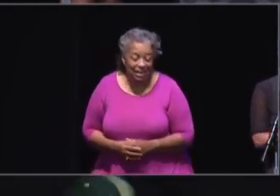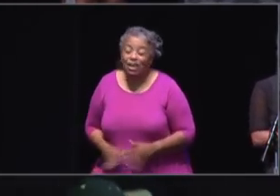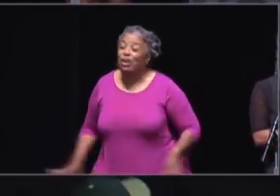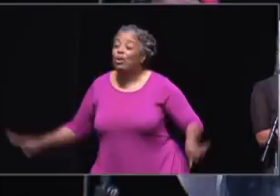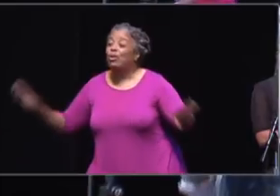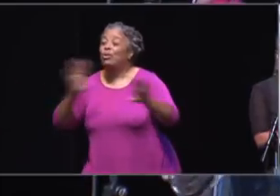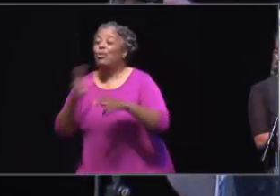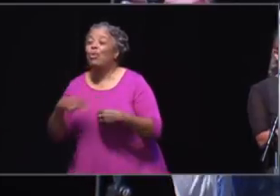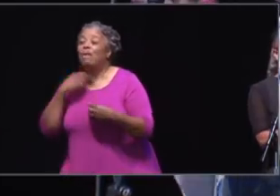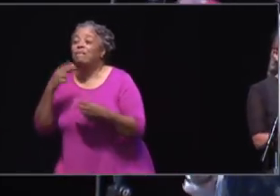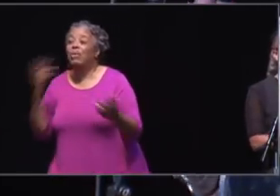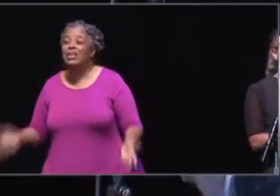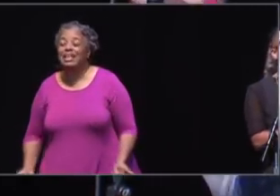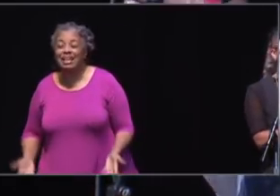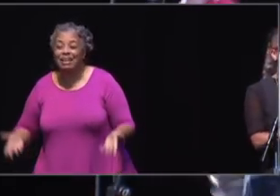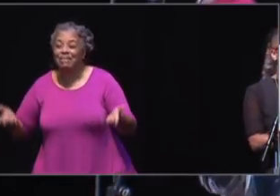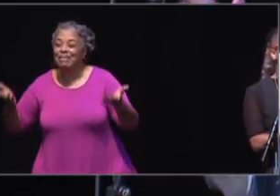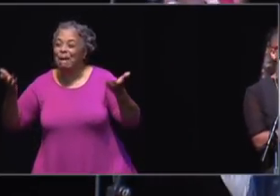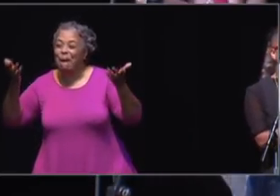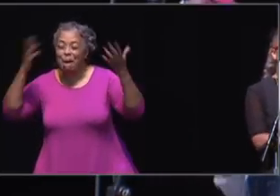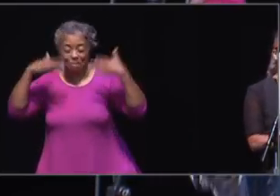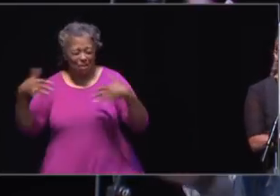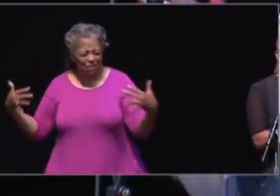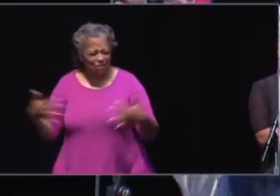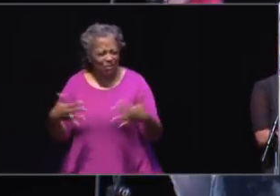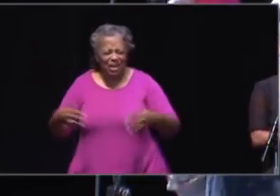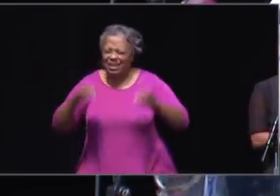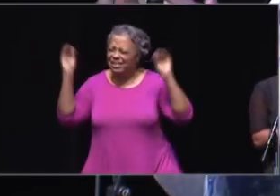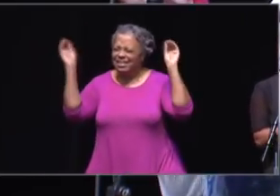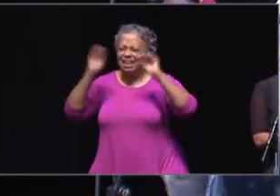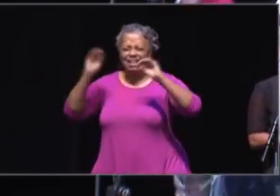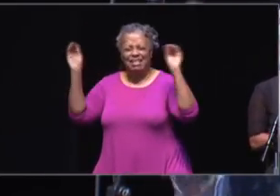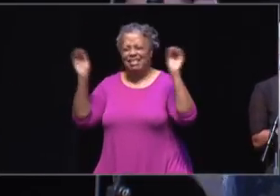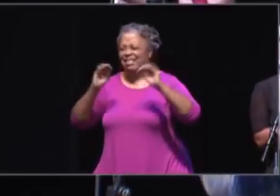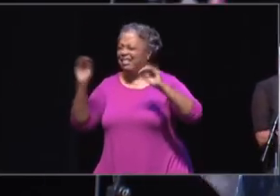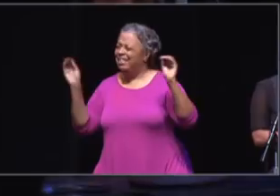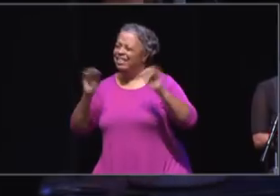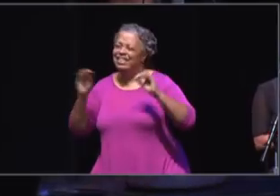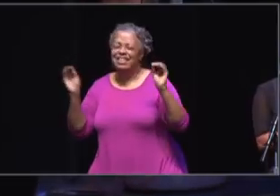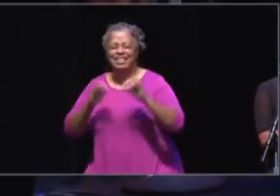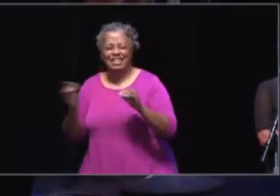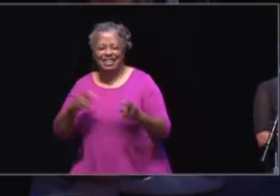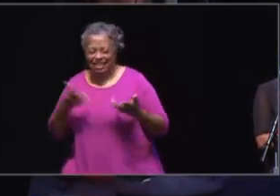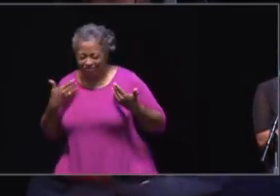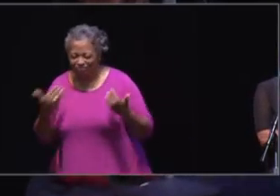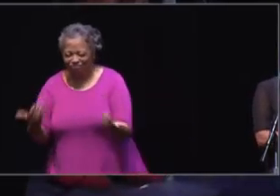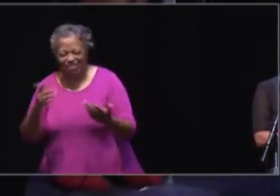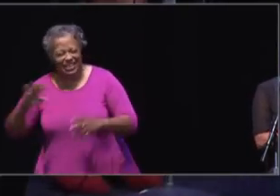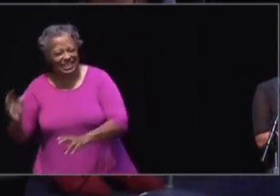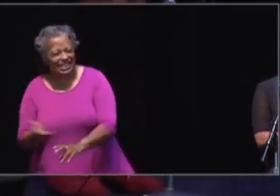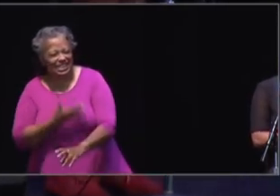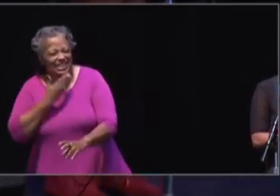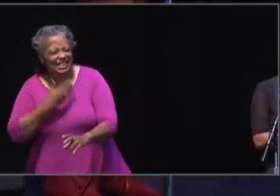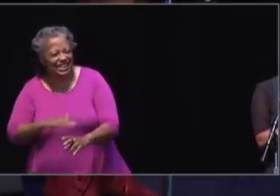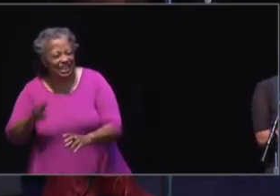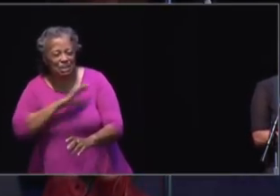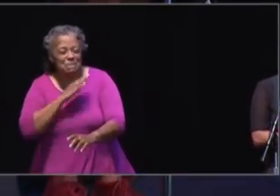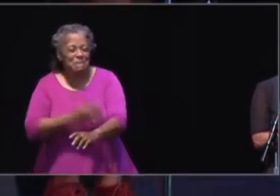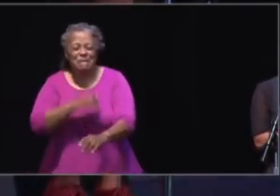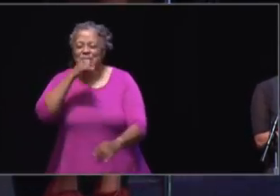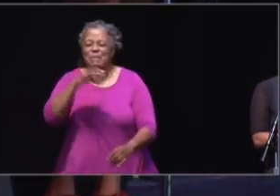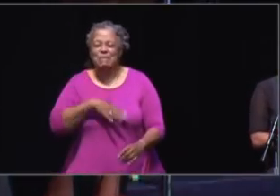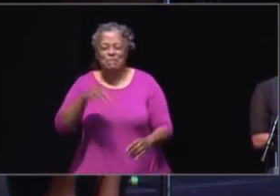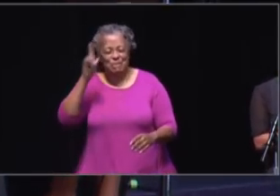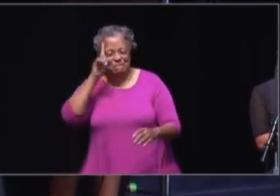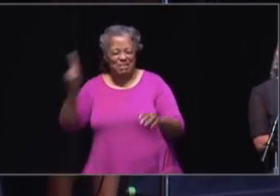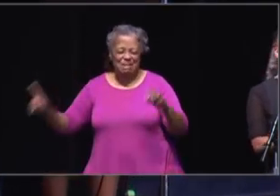up your voice. Lift up your voice. Don't be afraid. Don't be afraid. Now let us sing, sing to the power